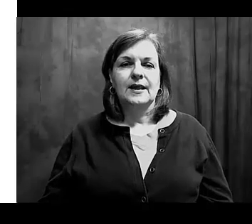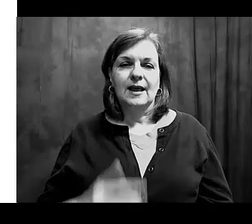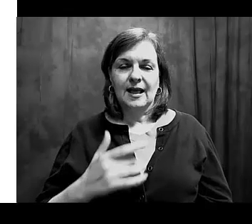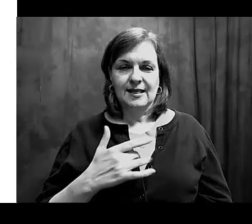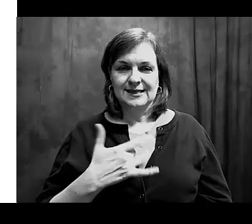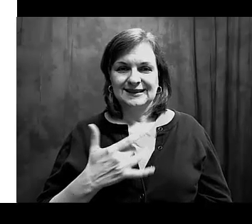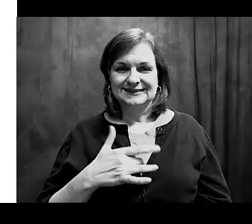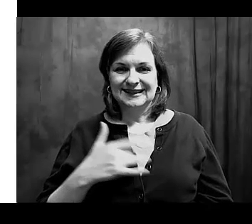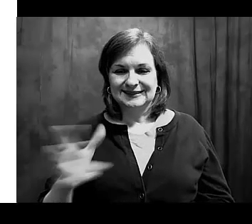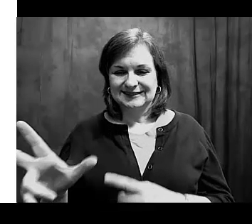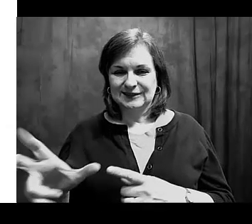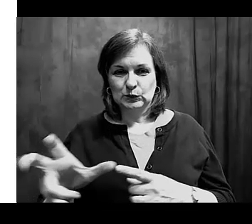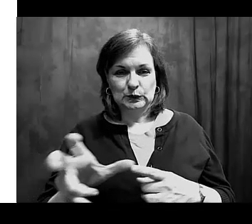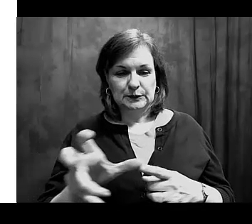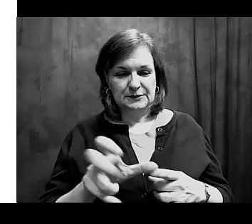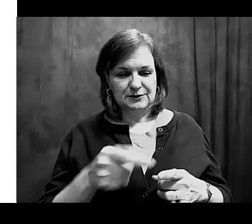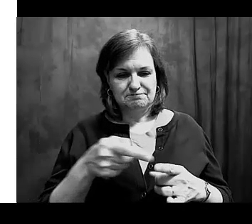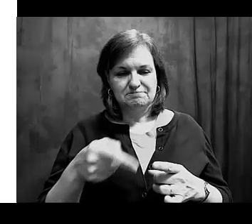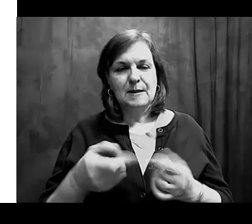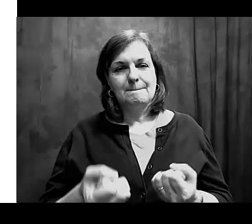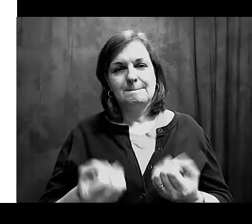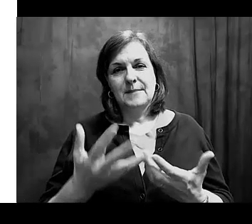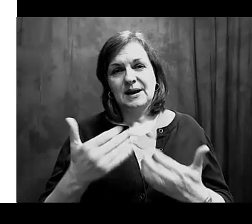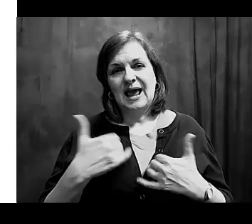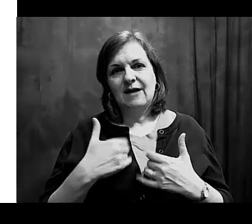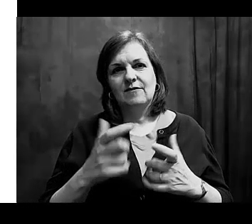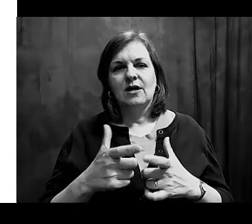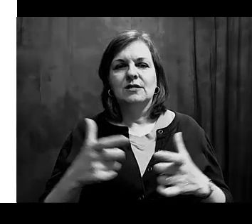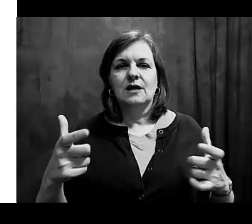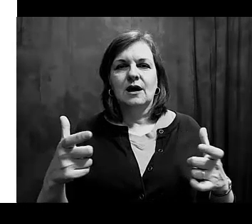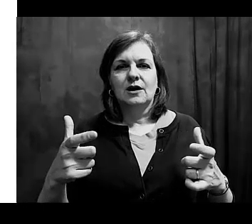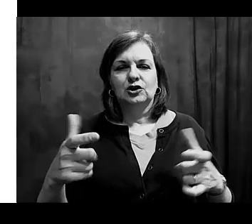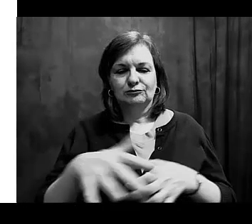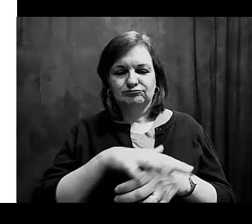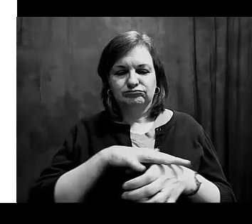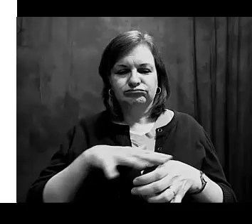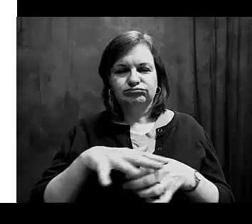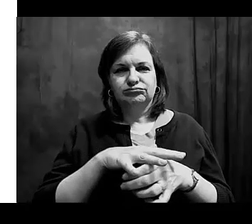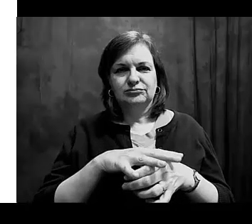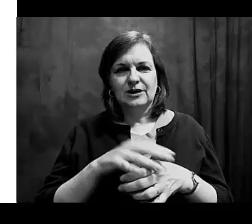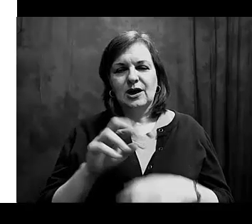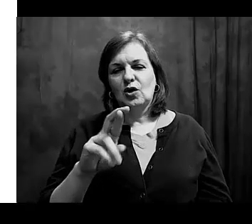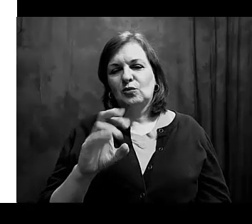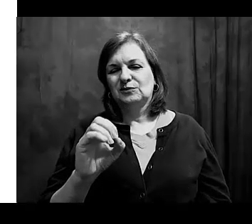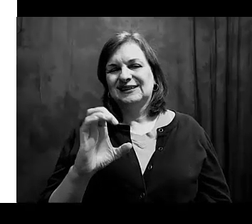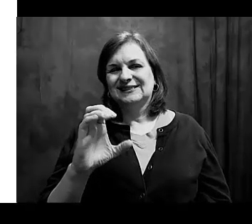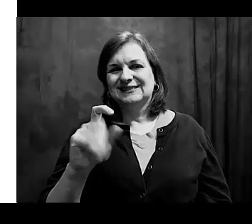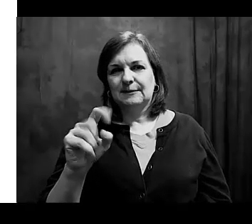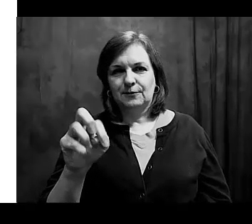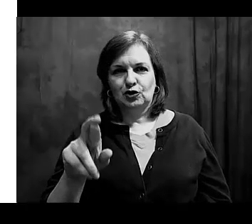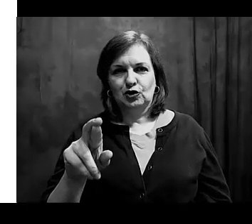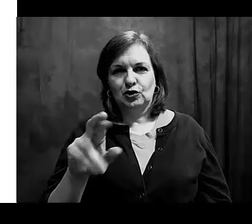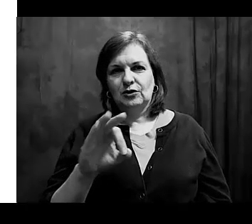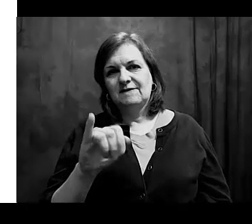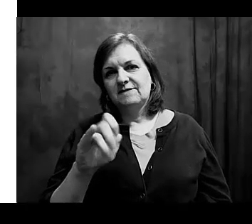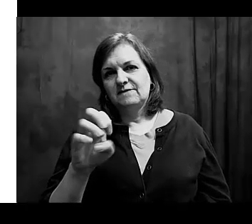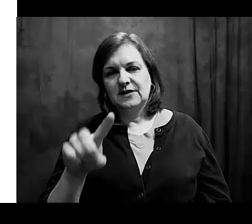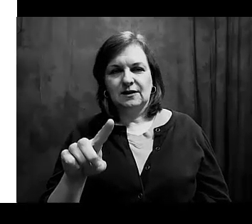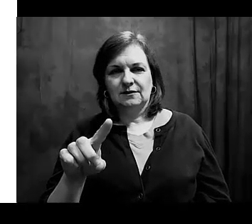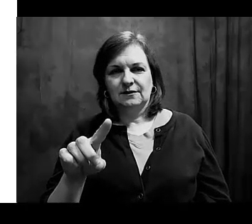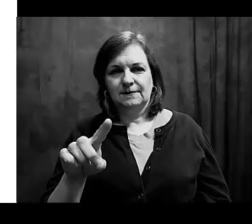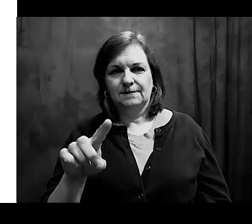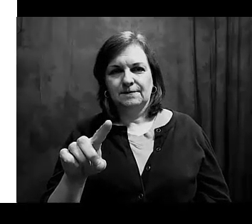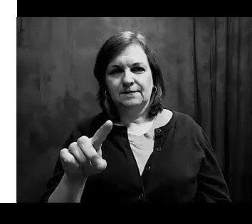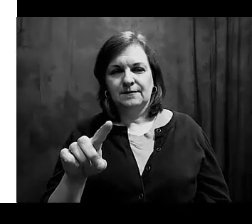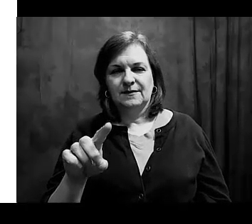through your somatosensory cortex to your motor cortex to actually tell you what's going on after you integrate